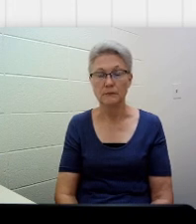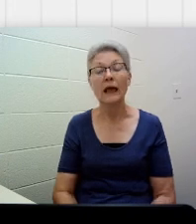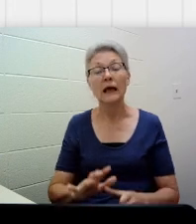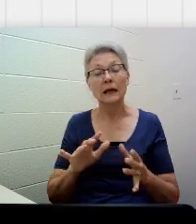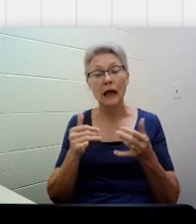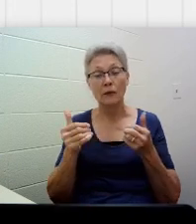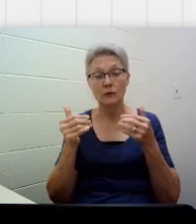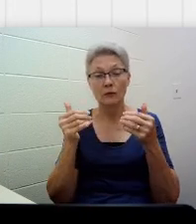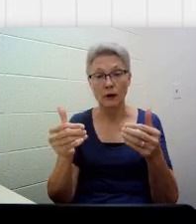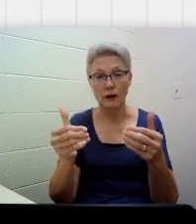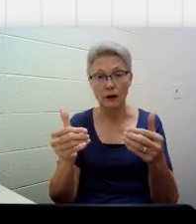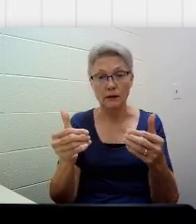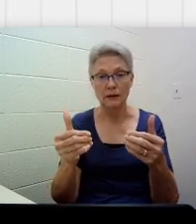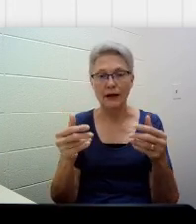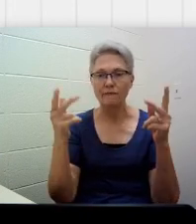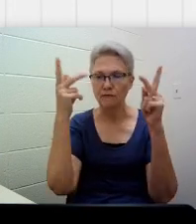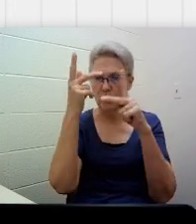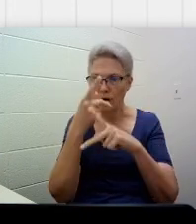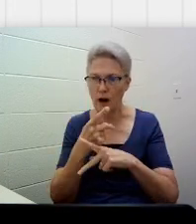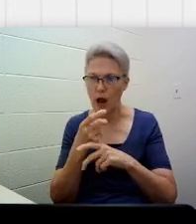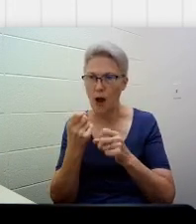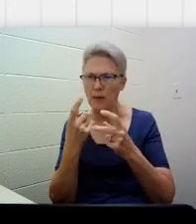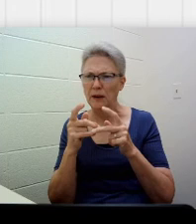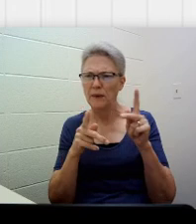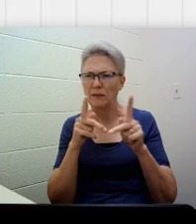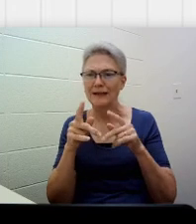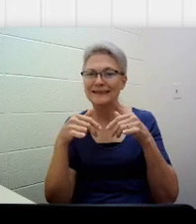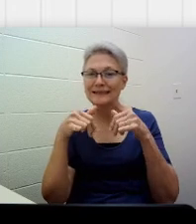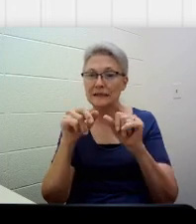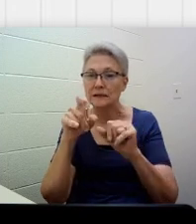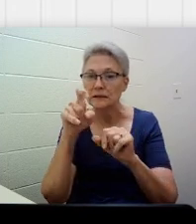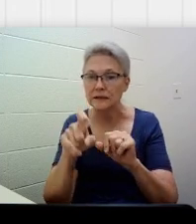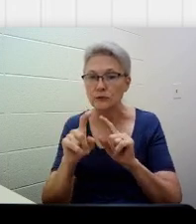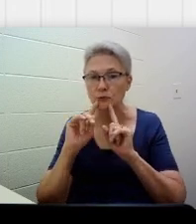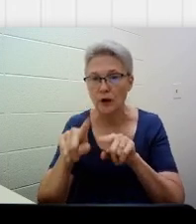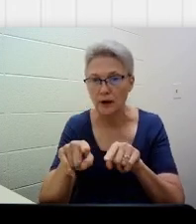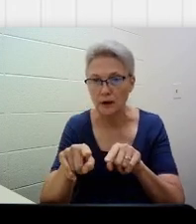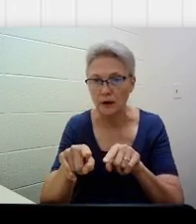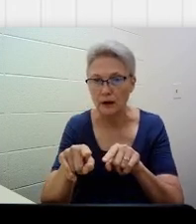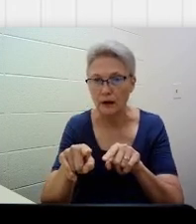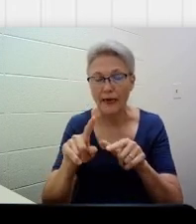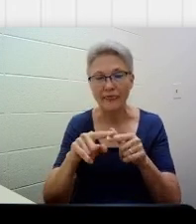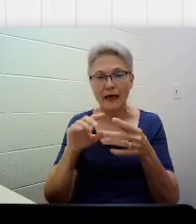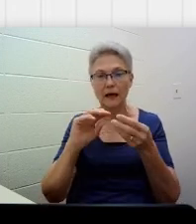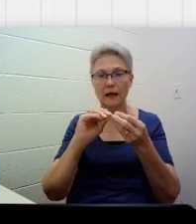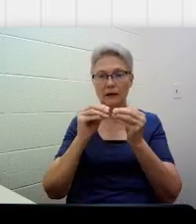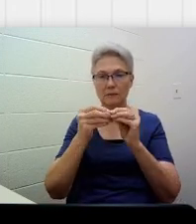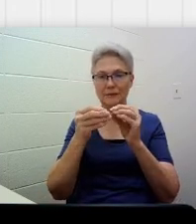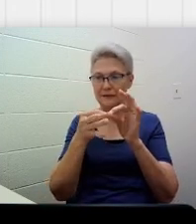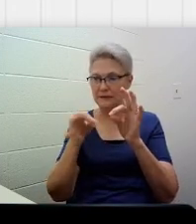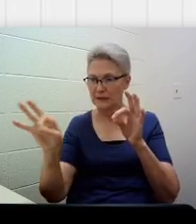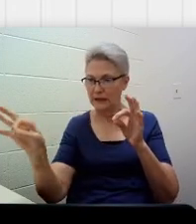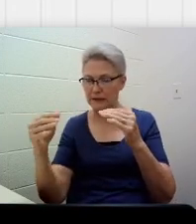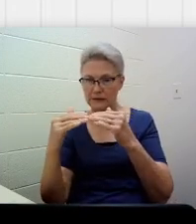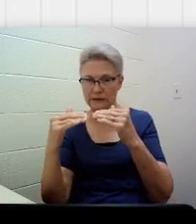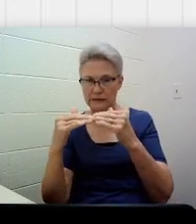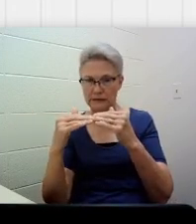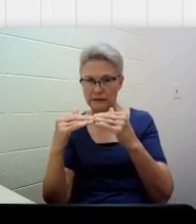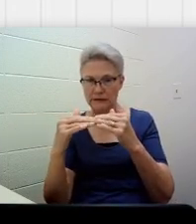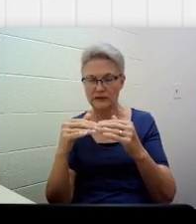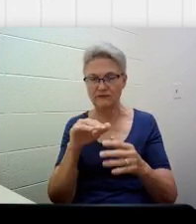Now I can go ahead and solve to see how many people still need to reply. That equation is